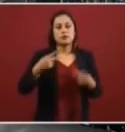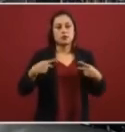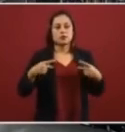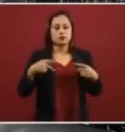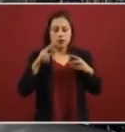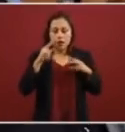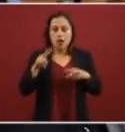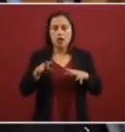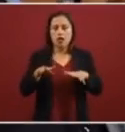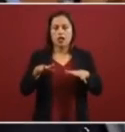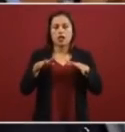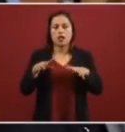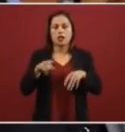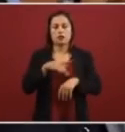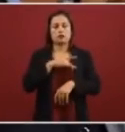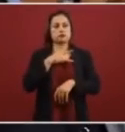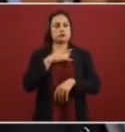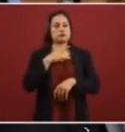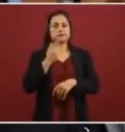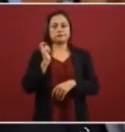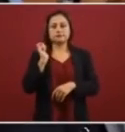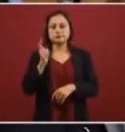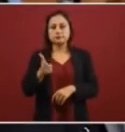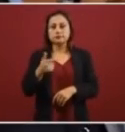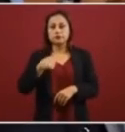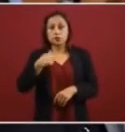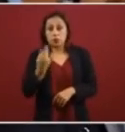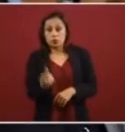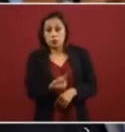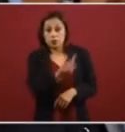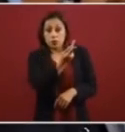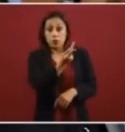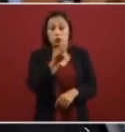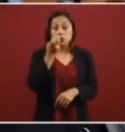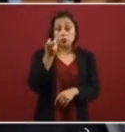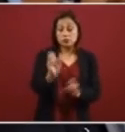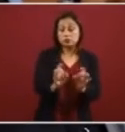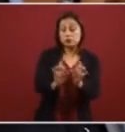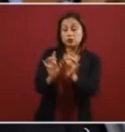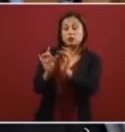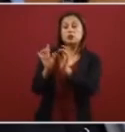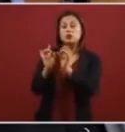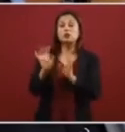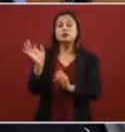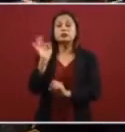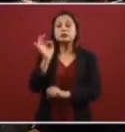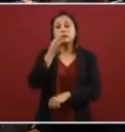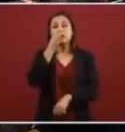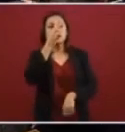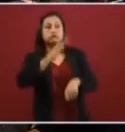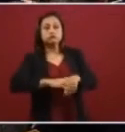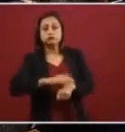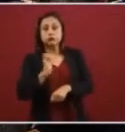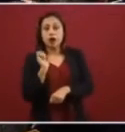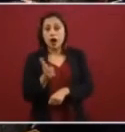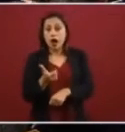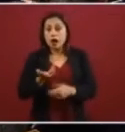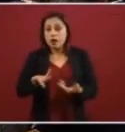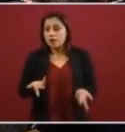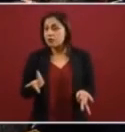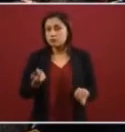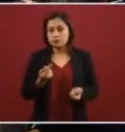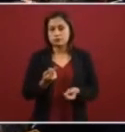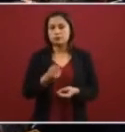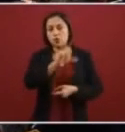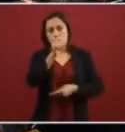esa posibilidad que sea un mensaje incluso directo al gobierno y ahorita le hago una segunda pregunta